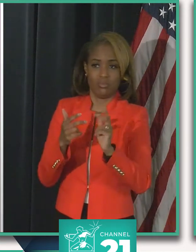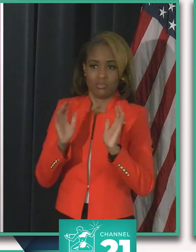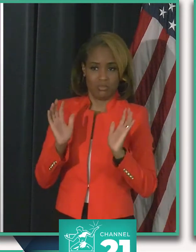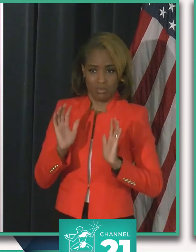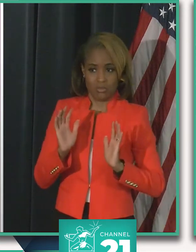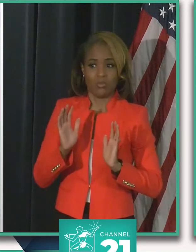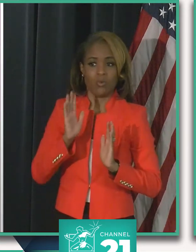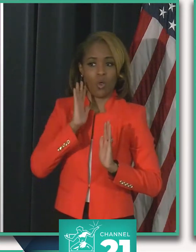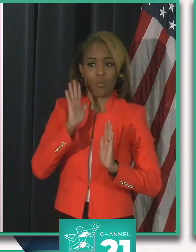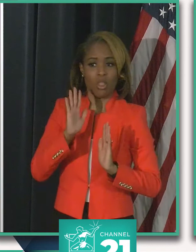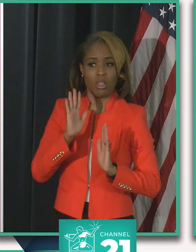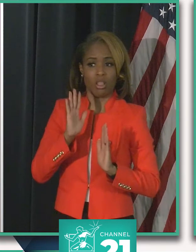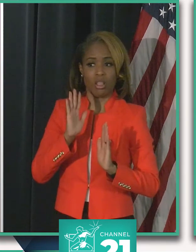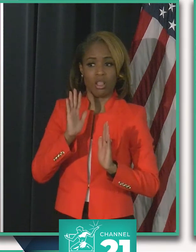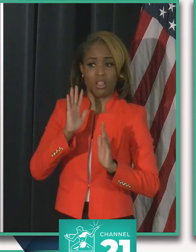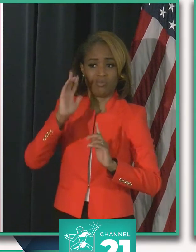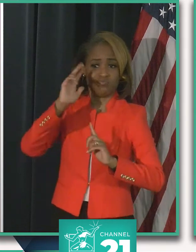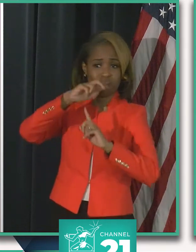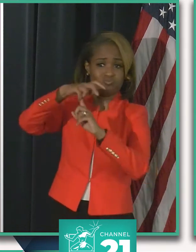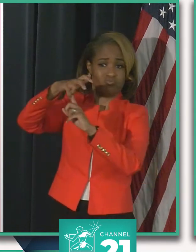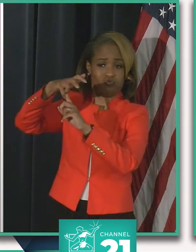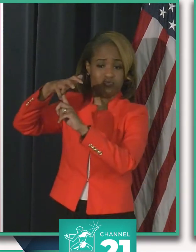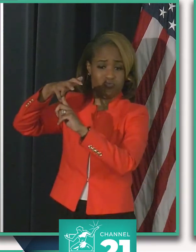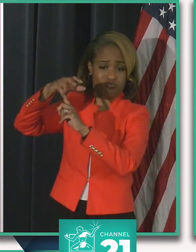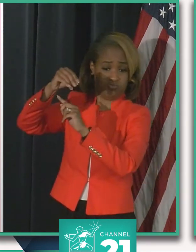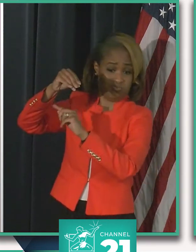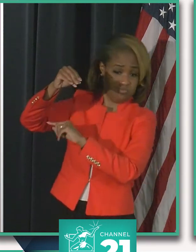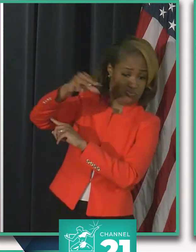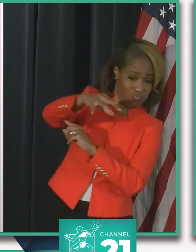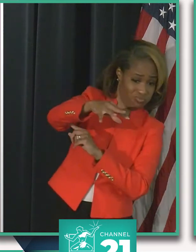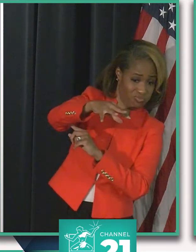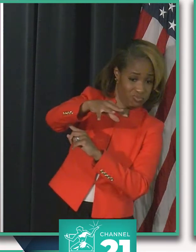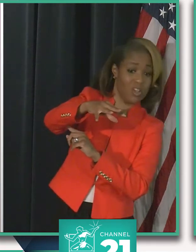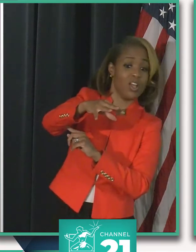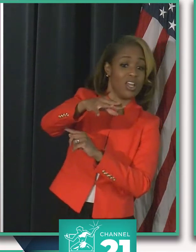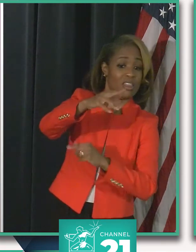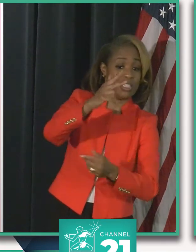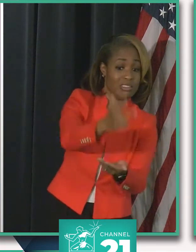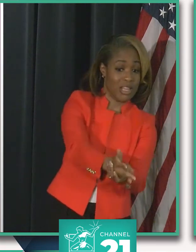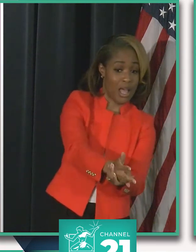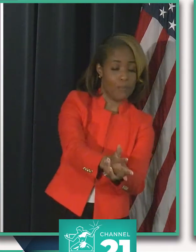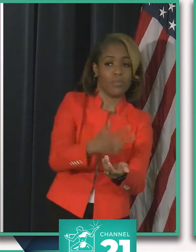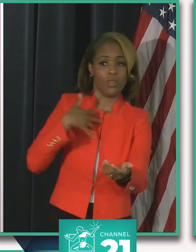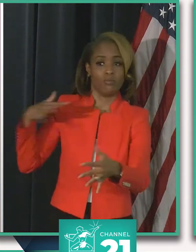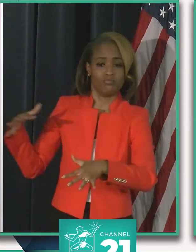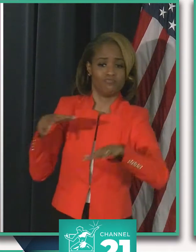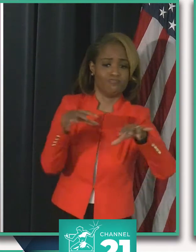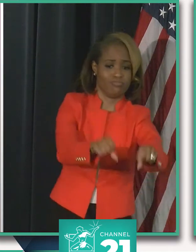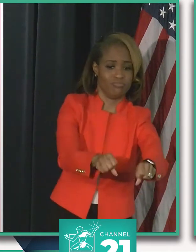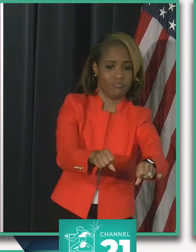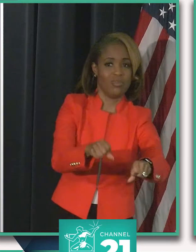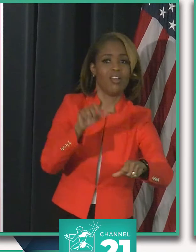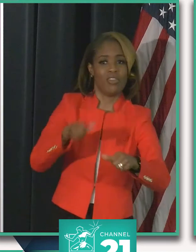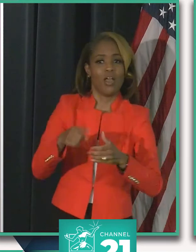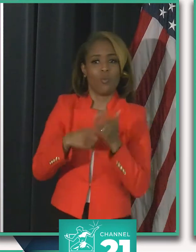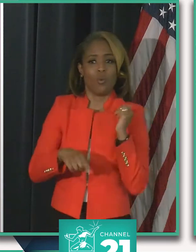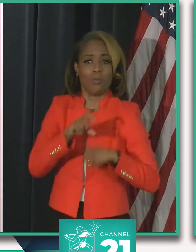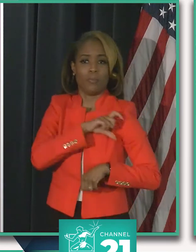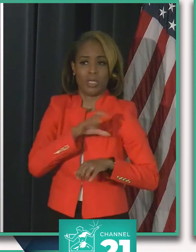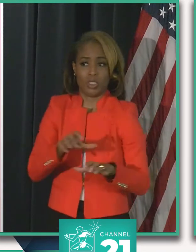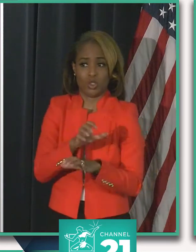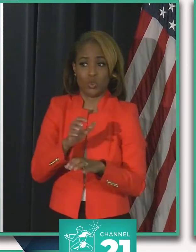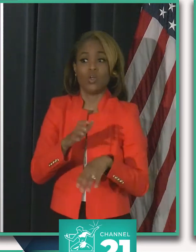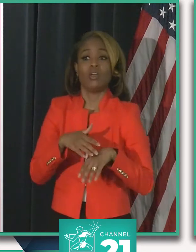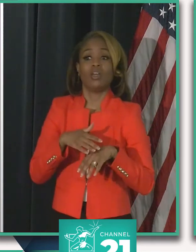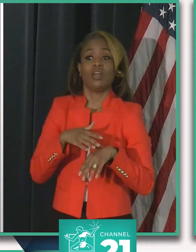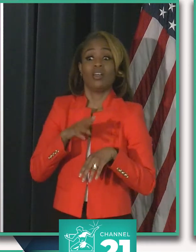going to spot them from above, and when they stop, go in and seize the cars. And that's what the police are doing. They are seizing the cars after they've stopped,